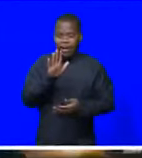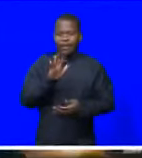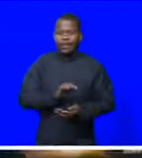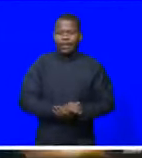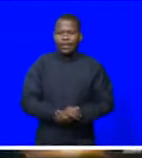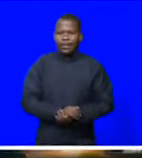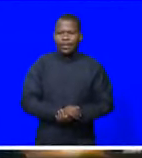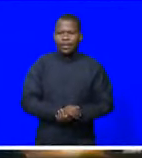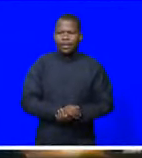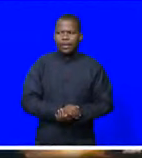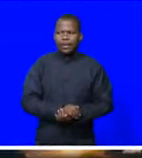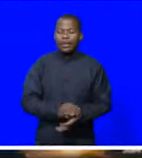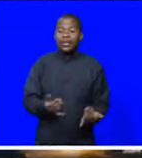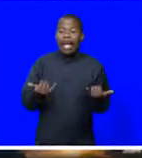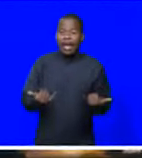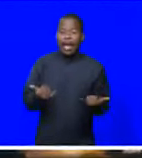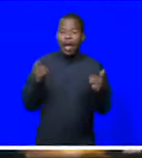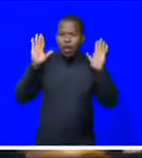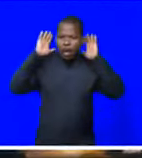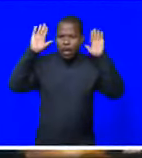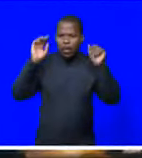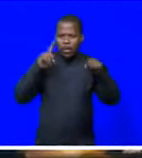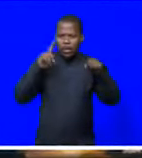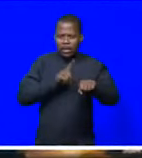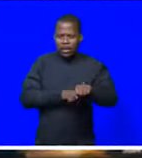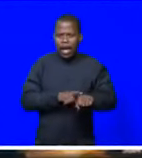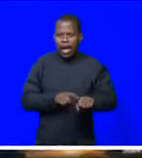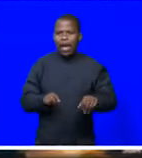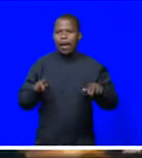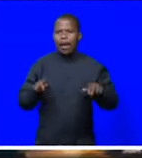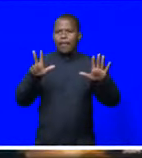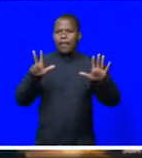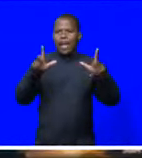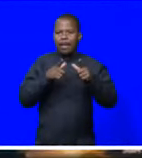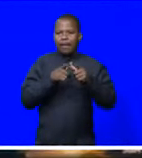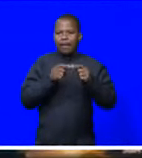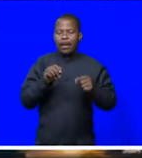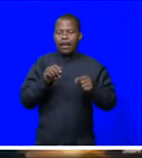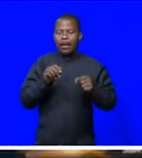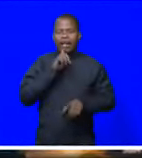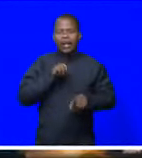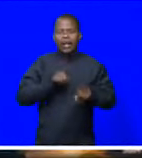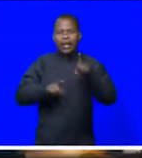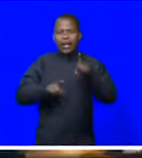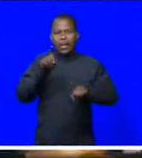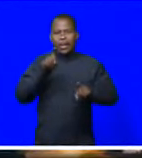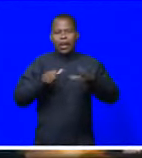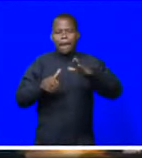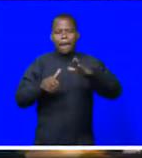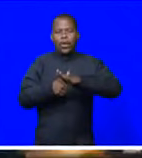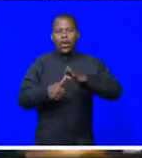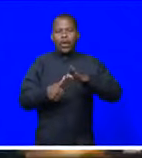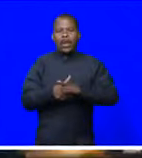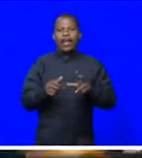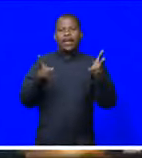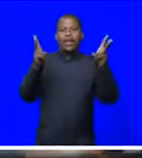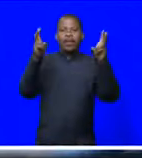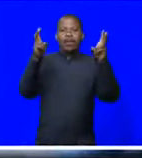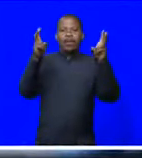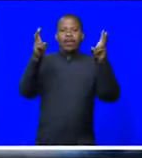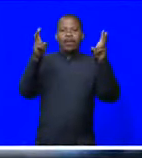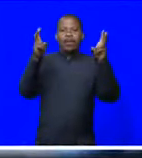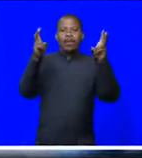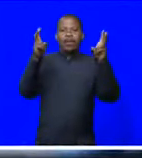Stegi. That is all we had for tonight, but before we wrap up, we'll take a recap of today's headlines.